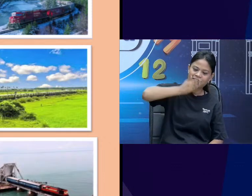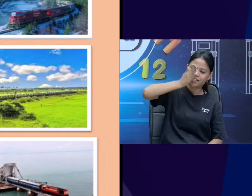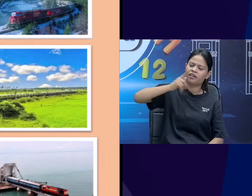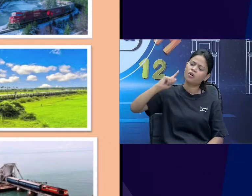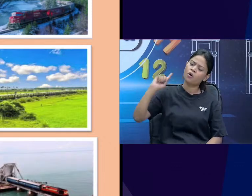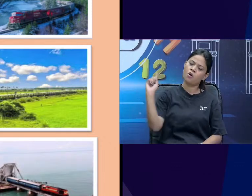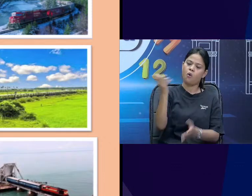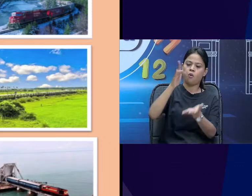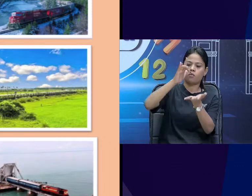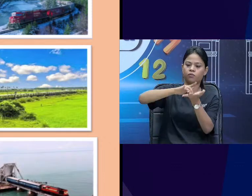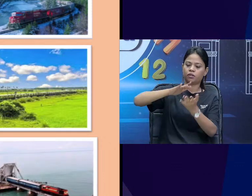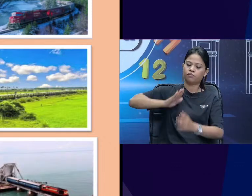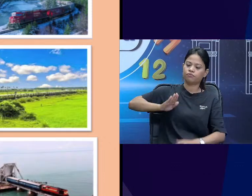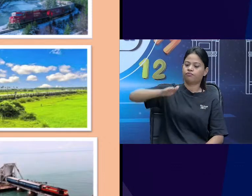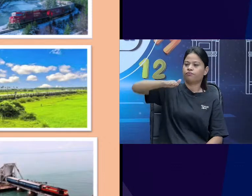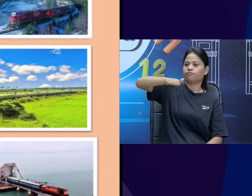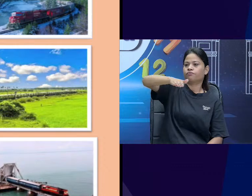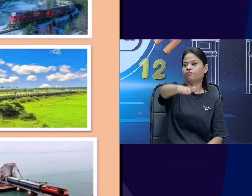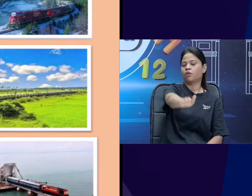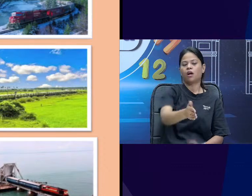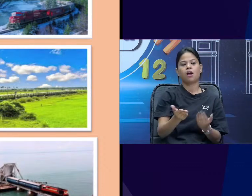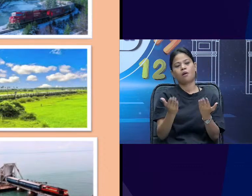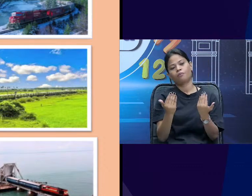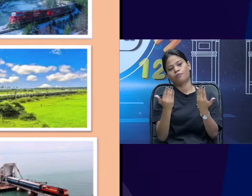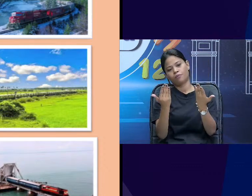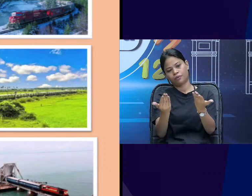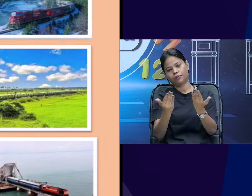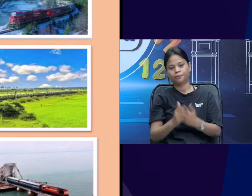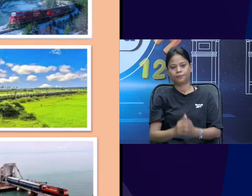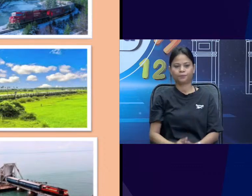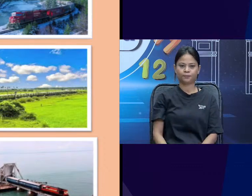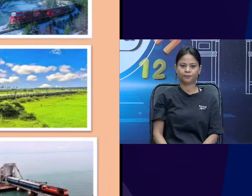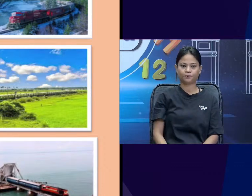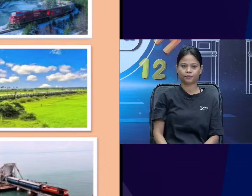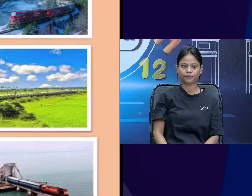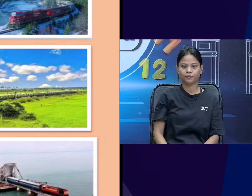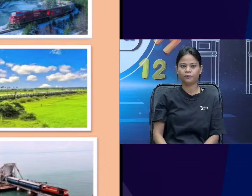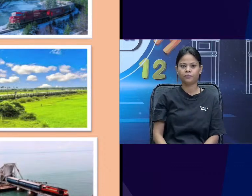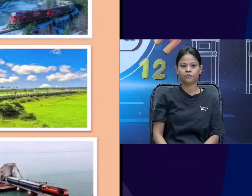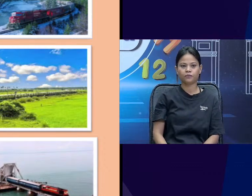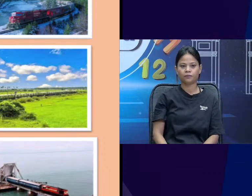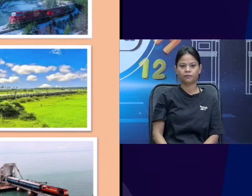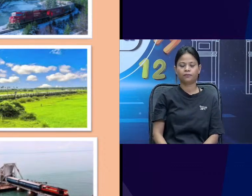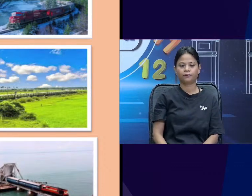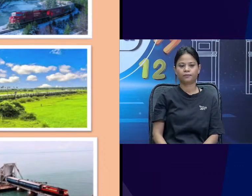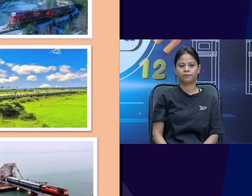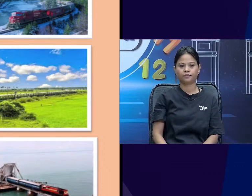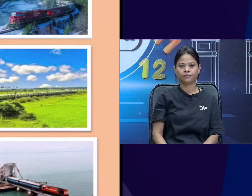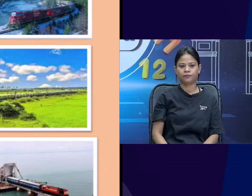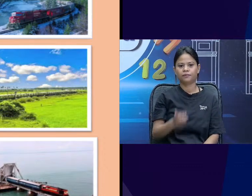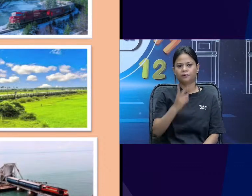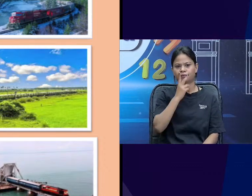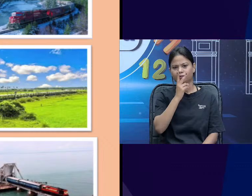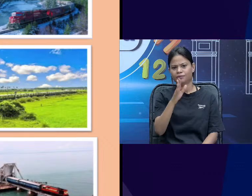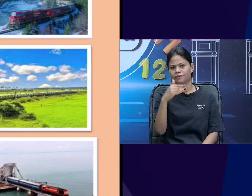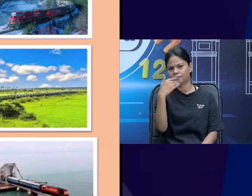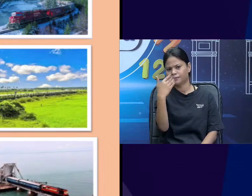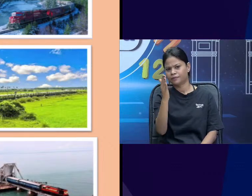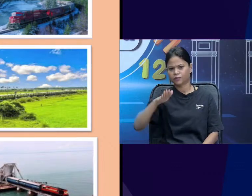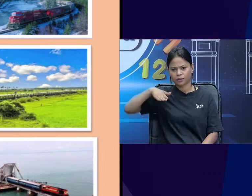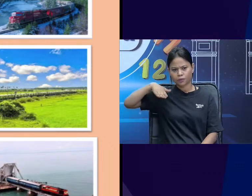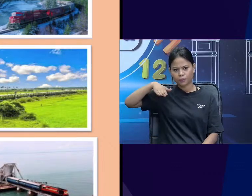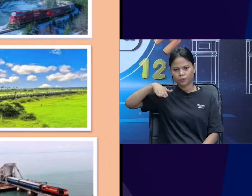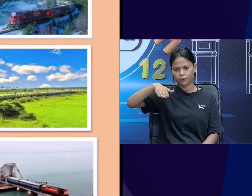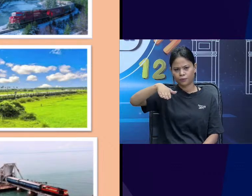river. And then here is a train which is where they have put on along the side of the river.